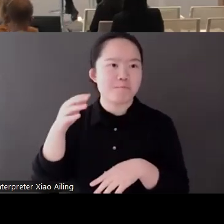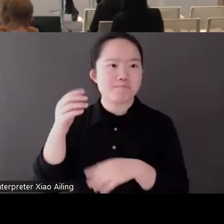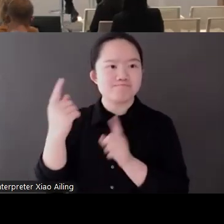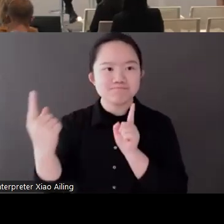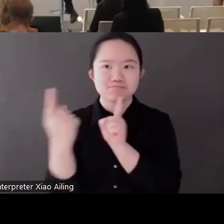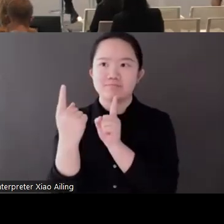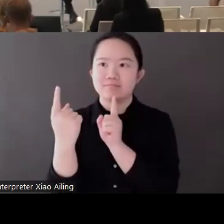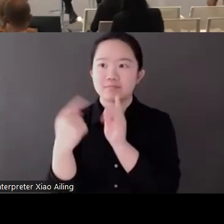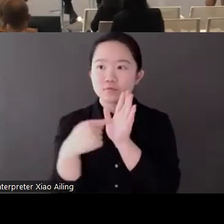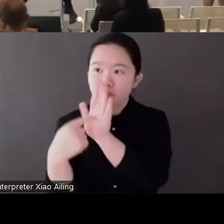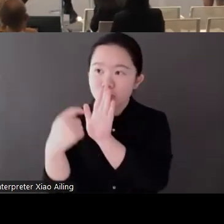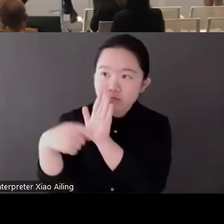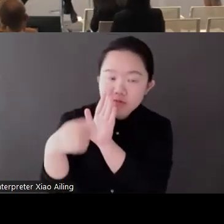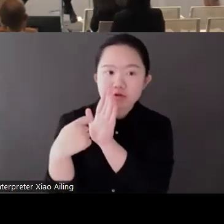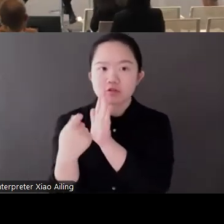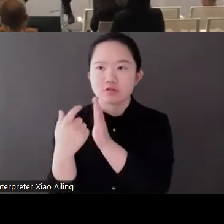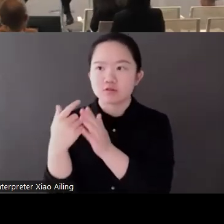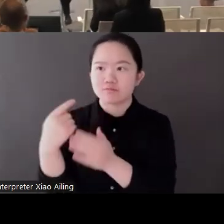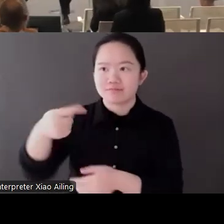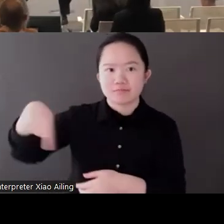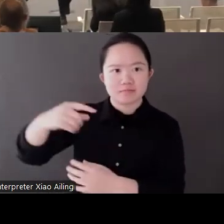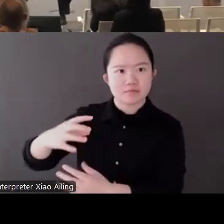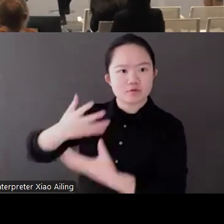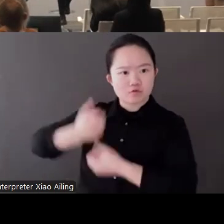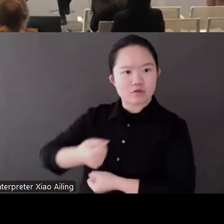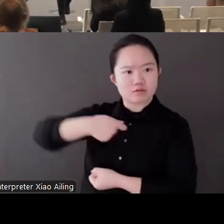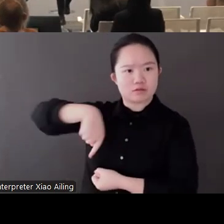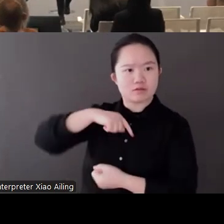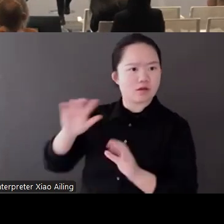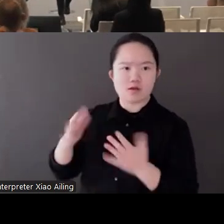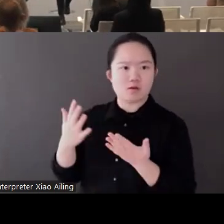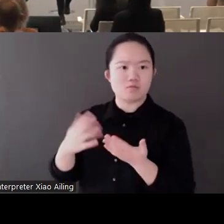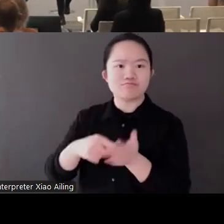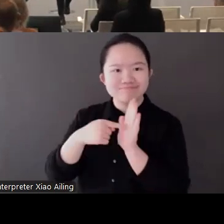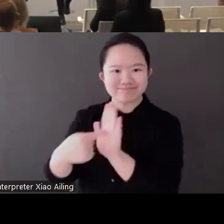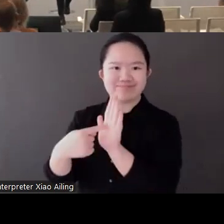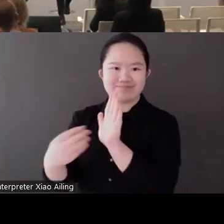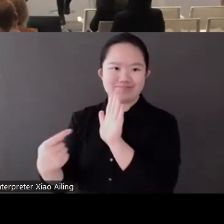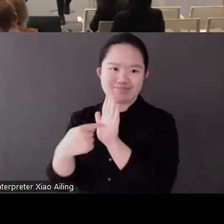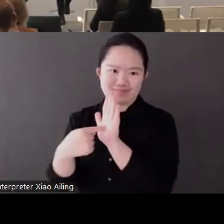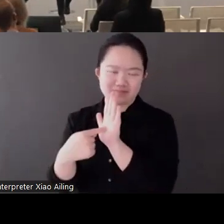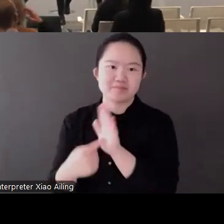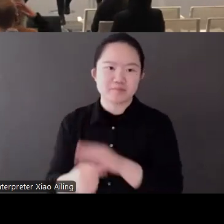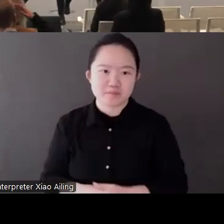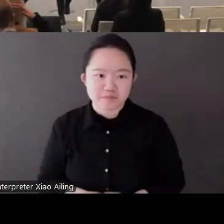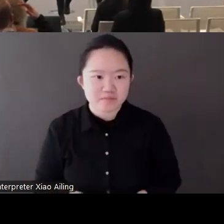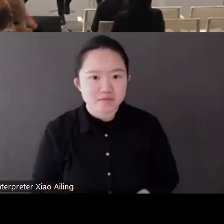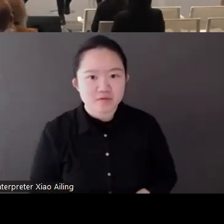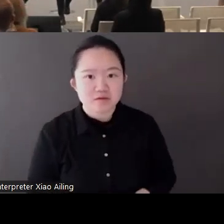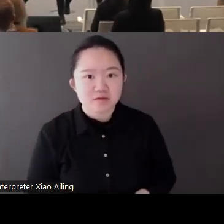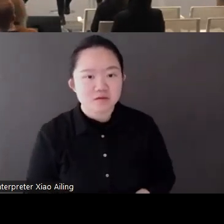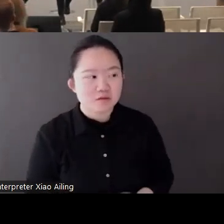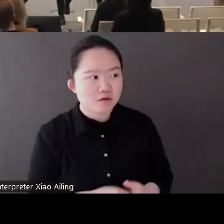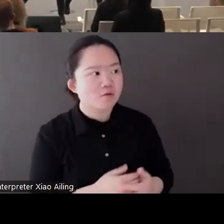is the certification, and then the membership kind of follows naturally into that. Or is it the discount piece that you kind of, how do